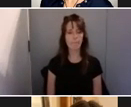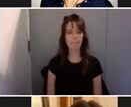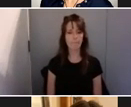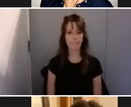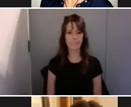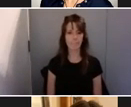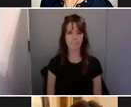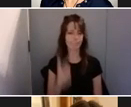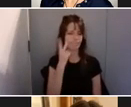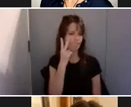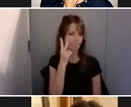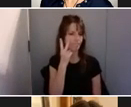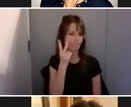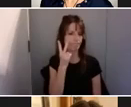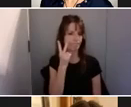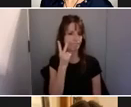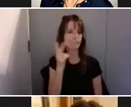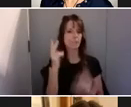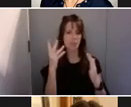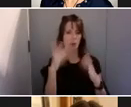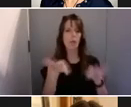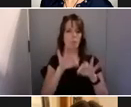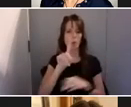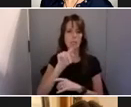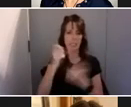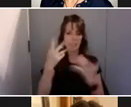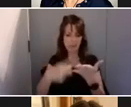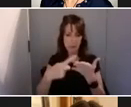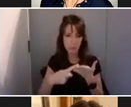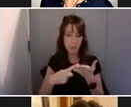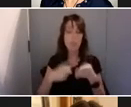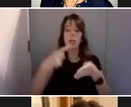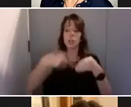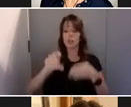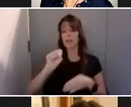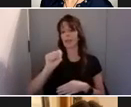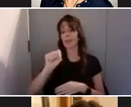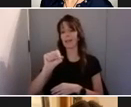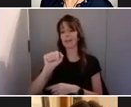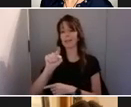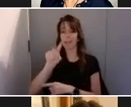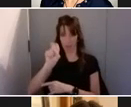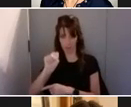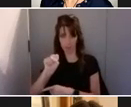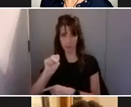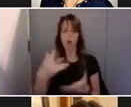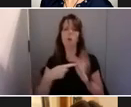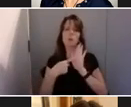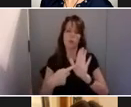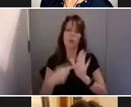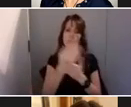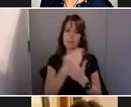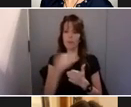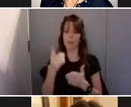Let's see. So we went through important dates. So checking status. So let me show you what some of these